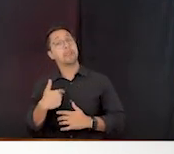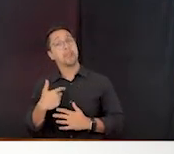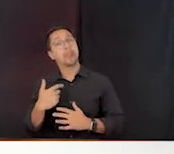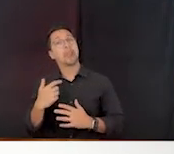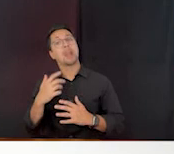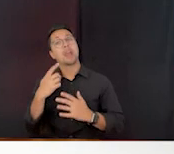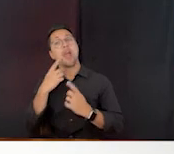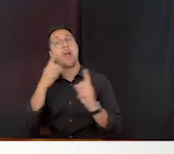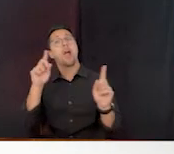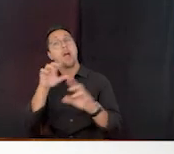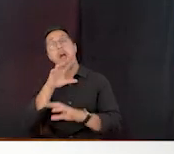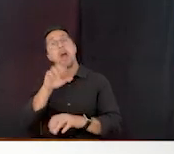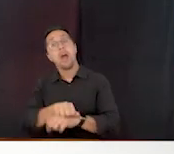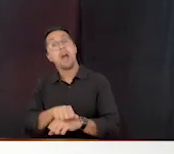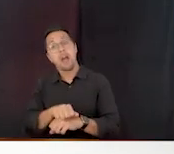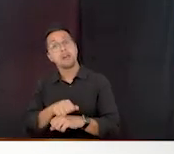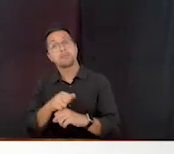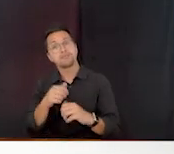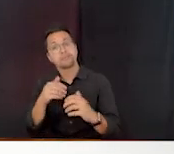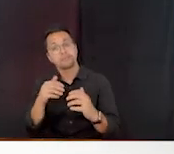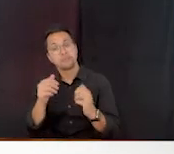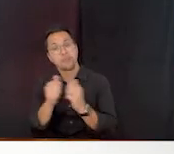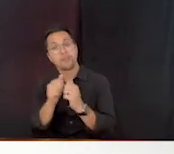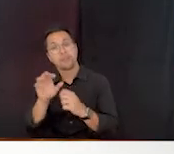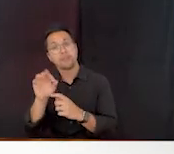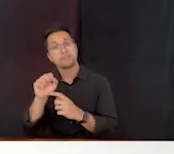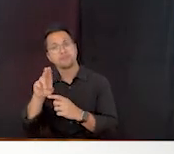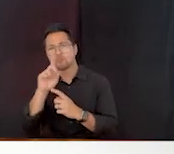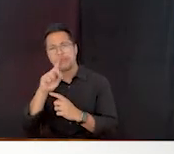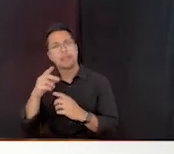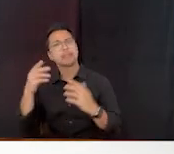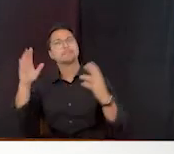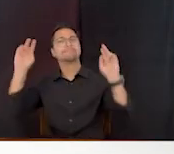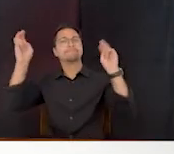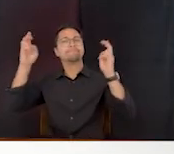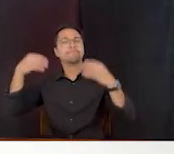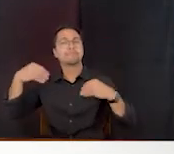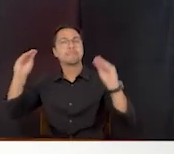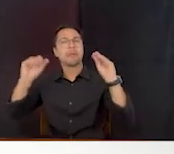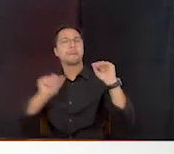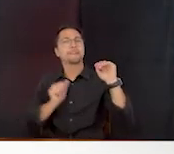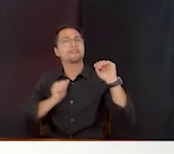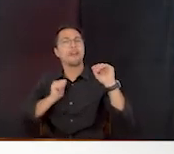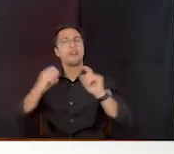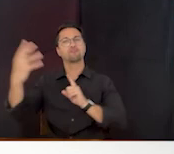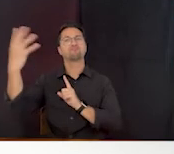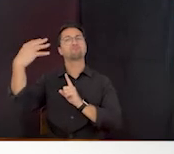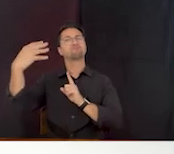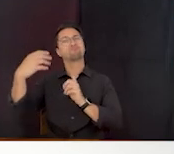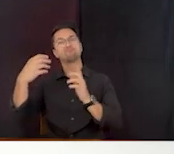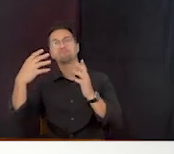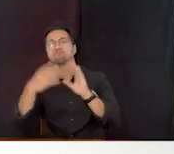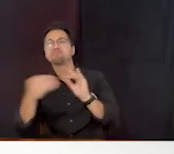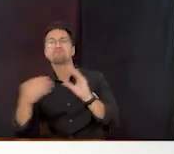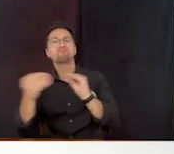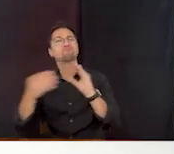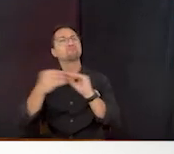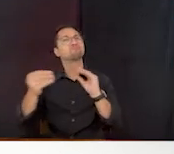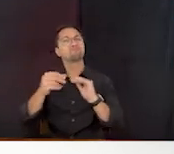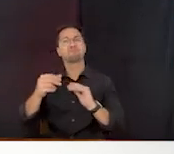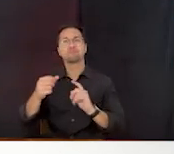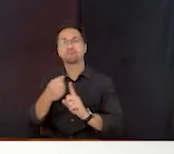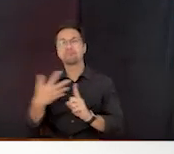my spot at FSU was just to really sell myself and be authentic.